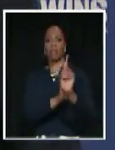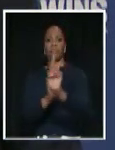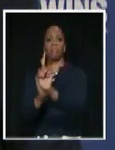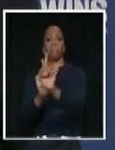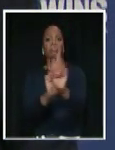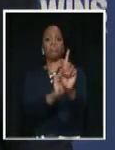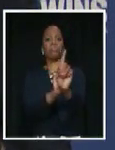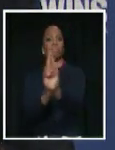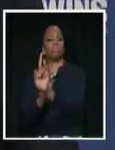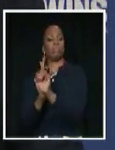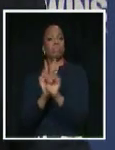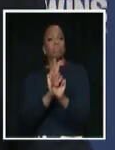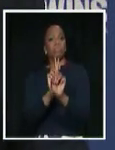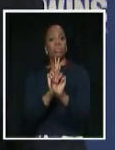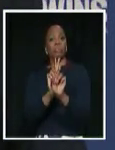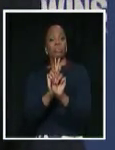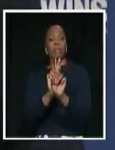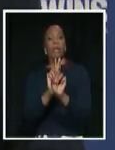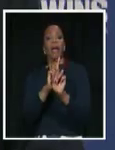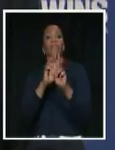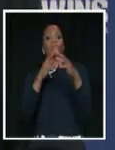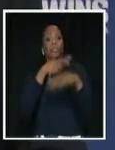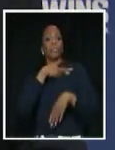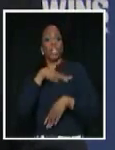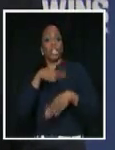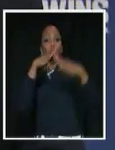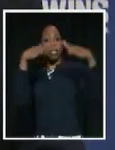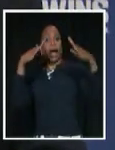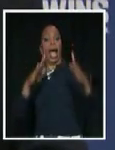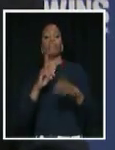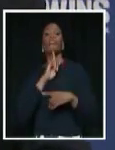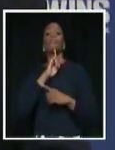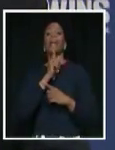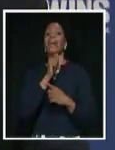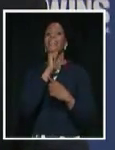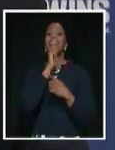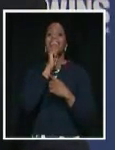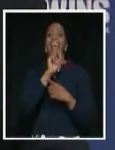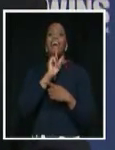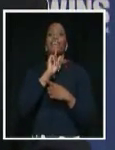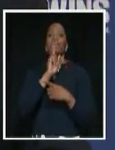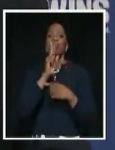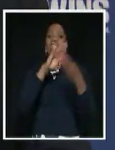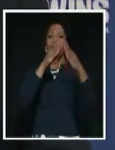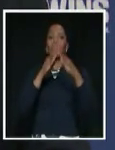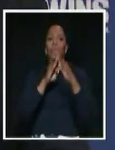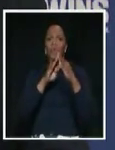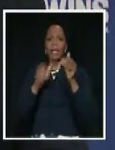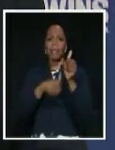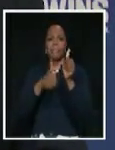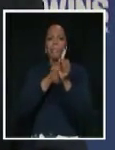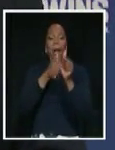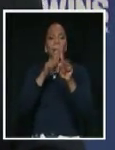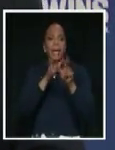of religion. The reality is they are not going after entire communities. They are going after